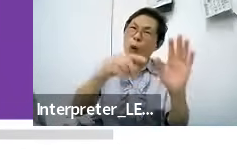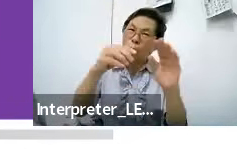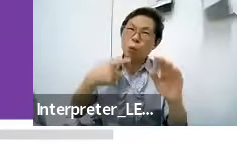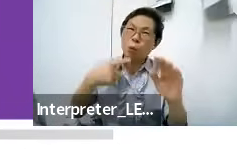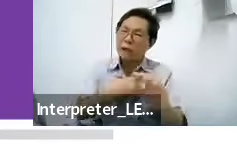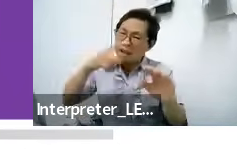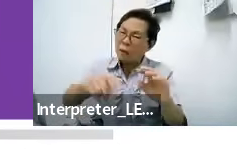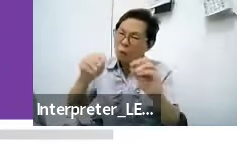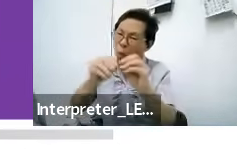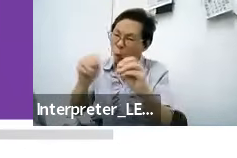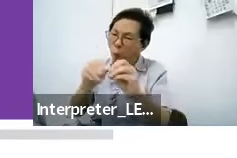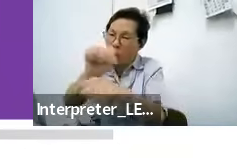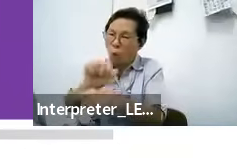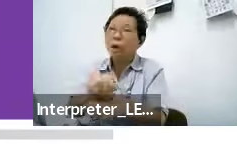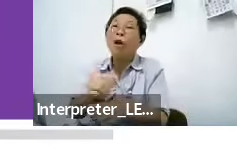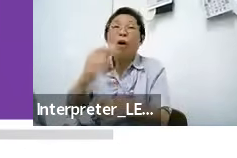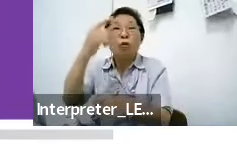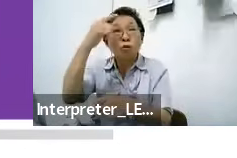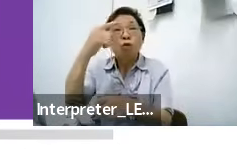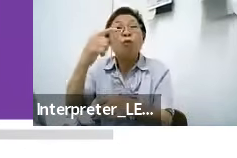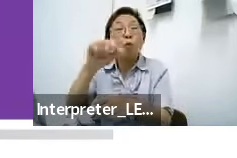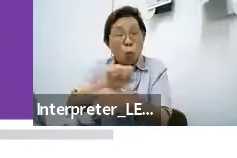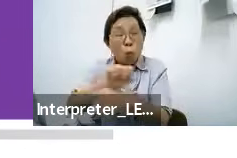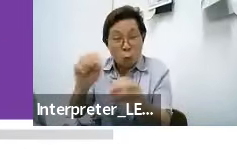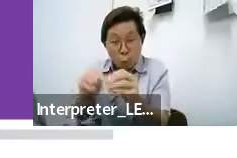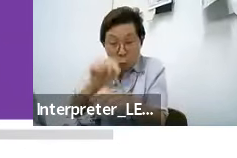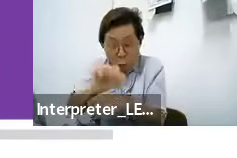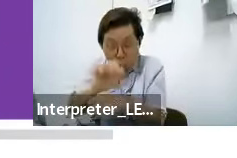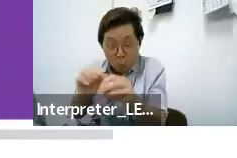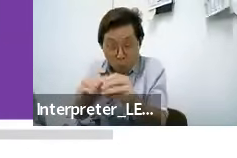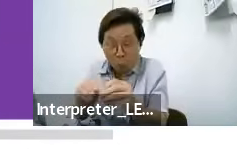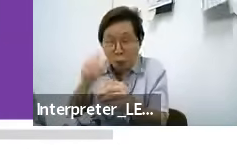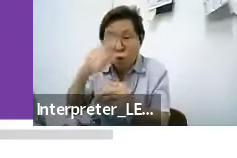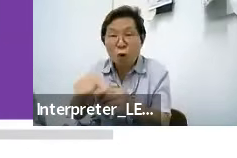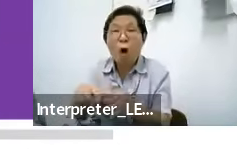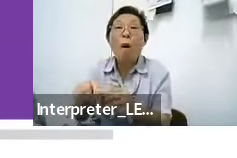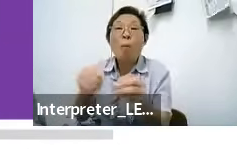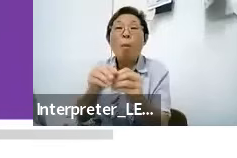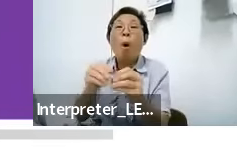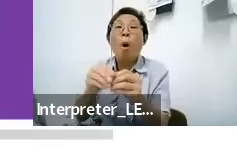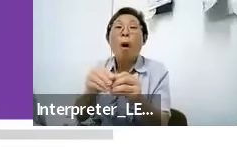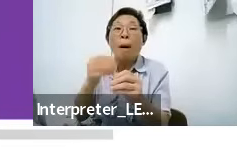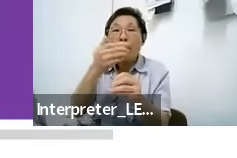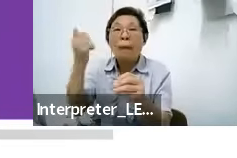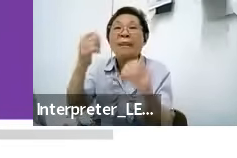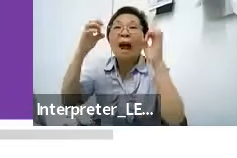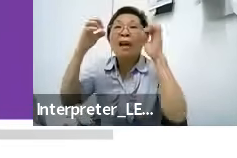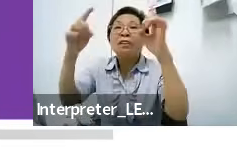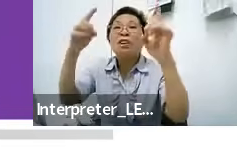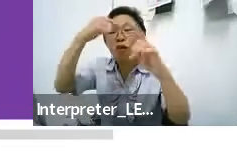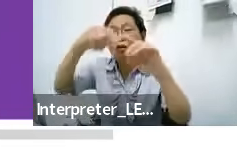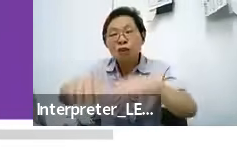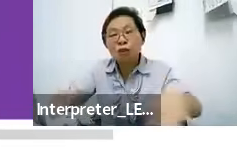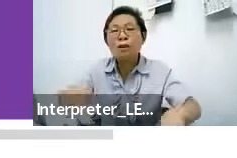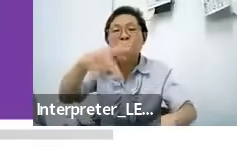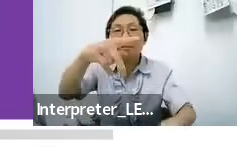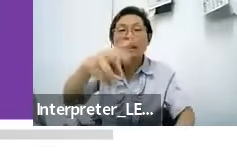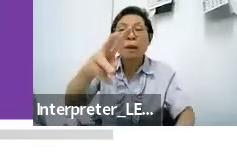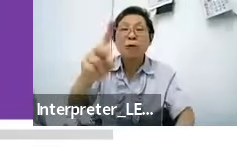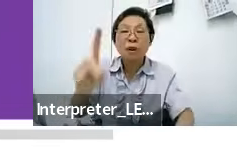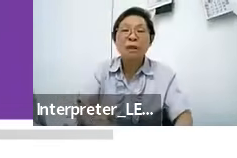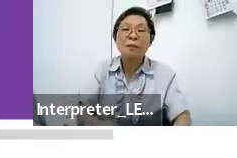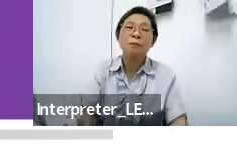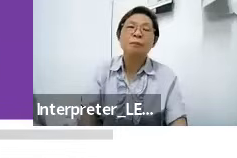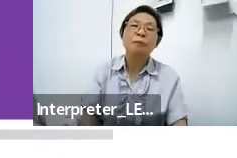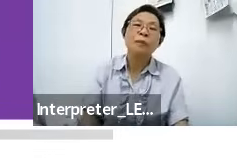order to provide quality education for our students with disabilities. So looking at